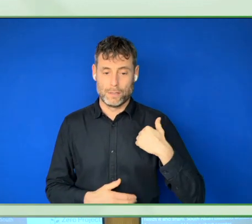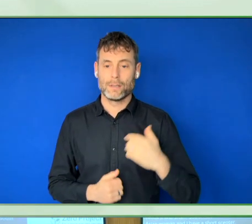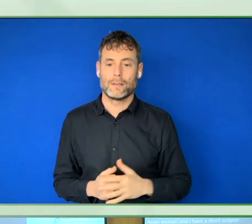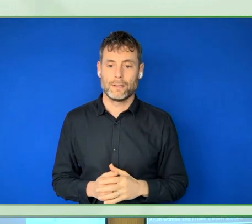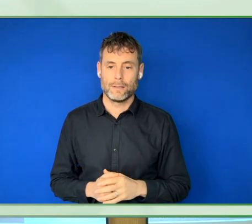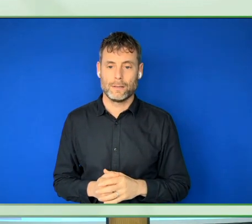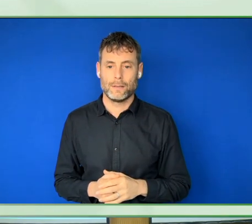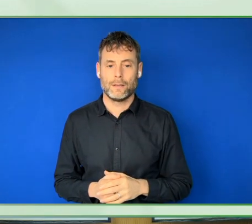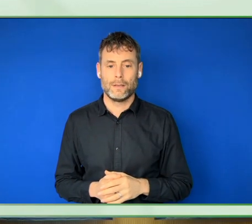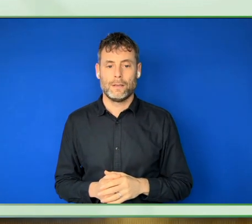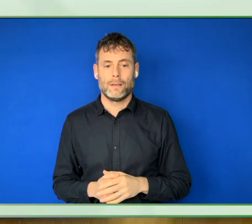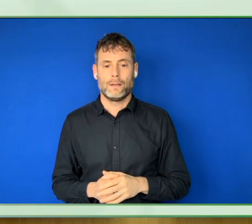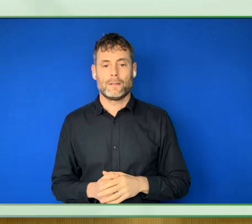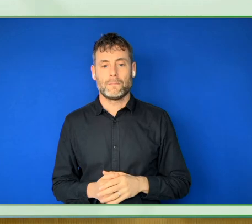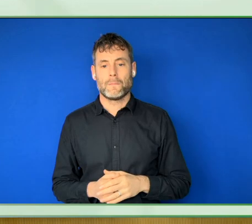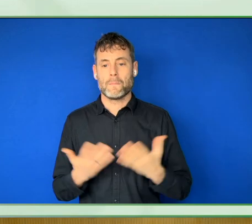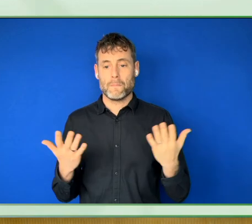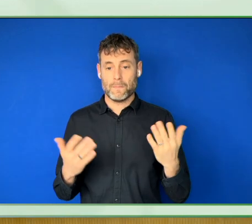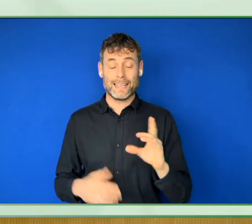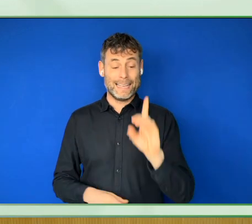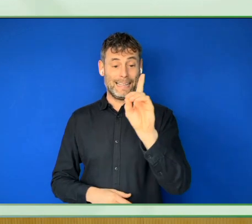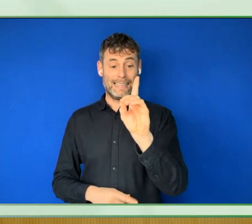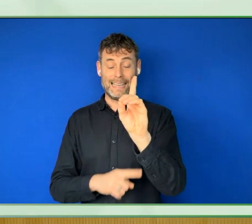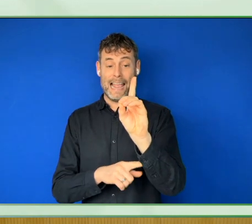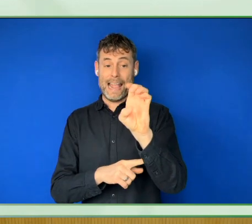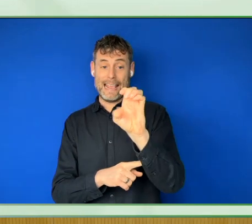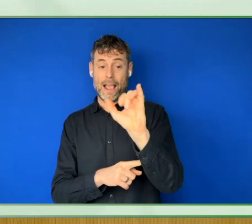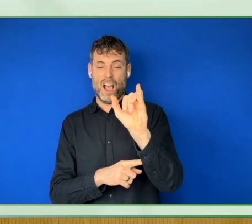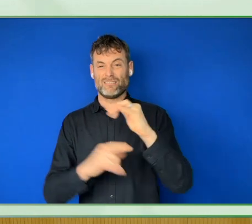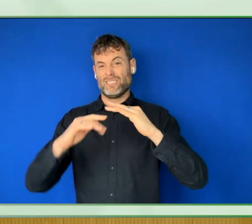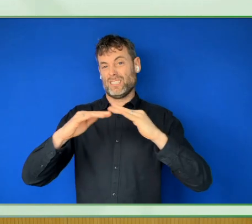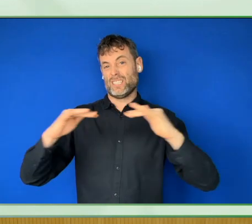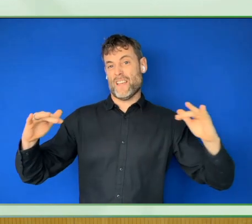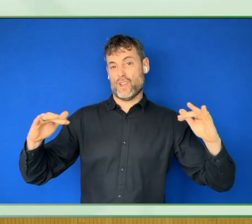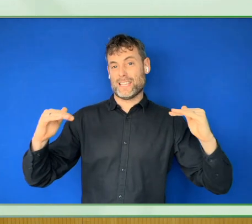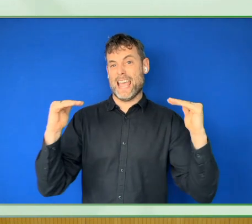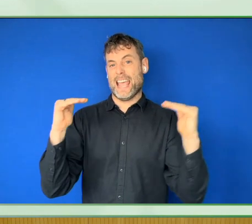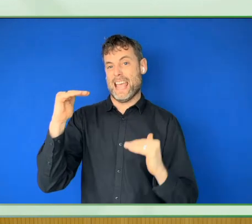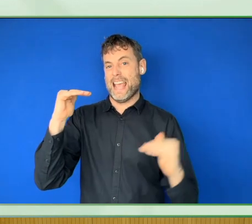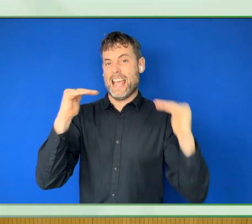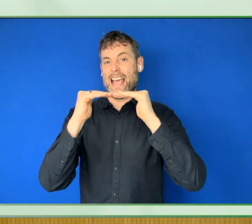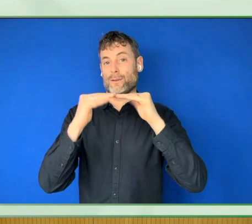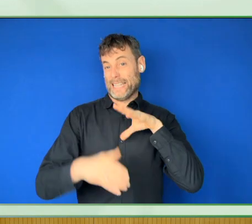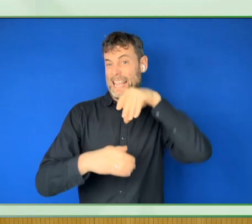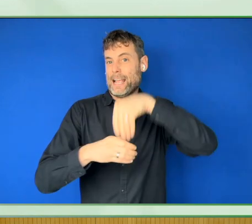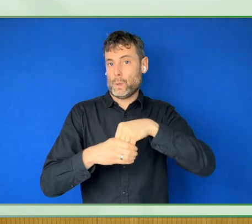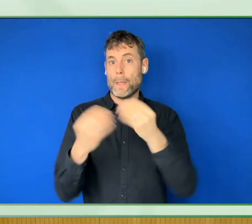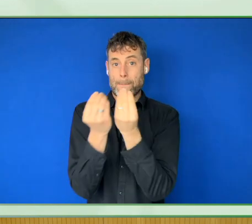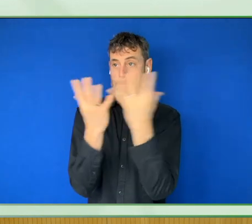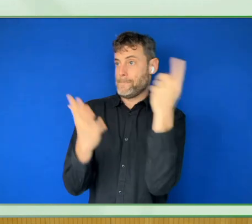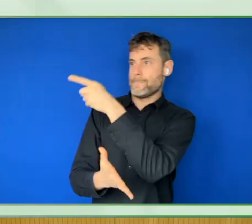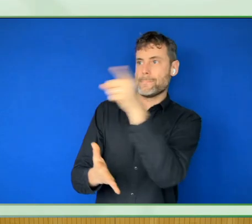So DE&I, diversity, equity and inclusion, is the language that many organisations speak. And in